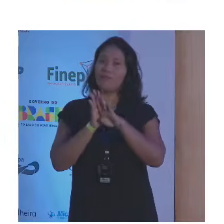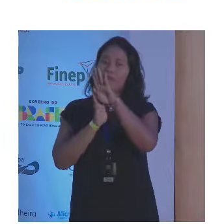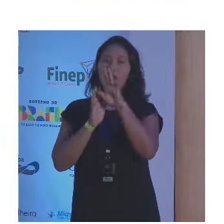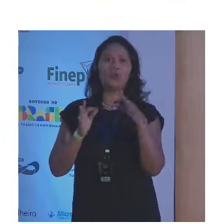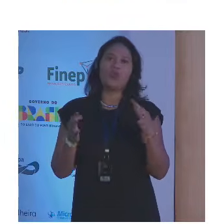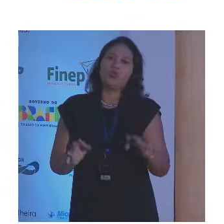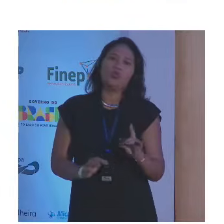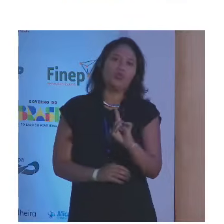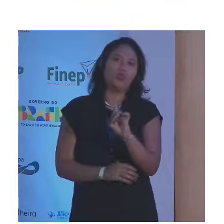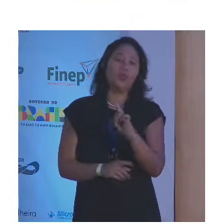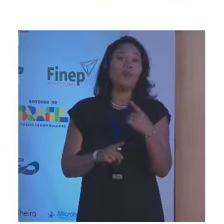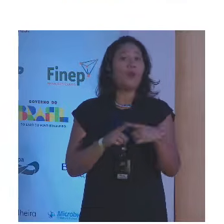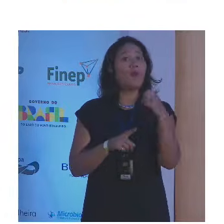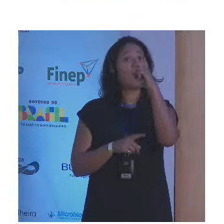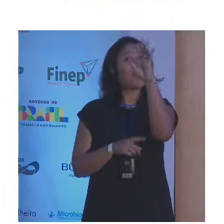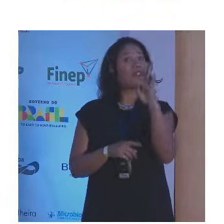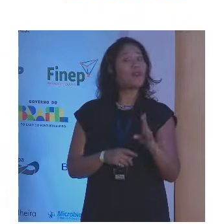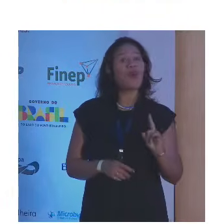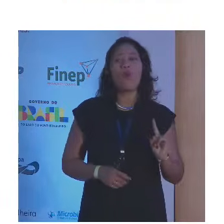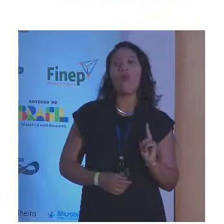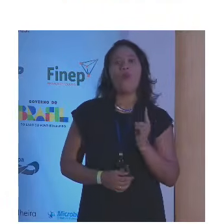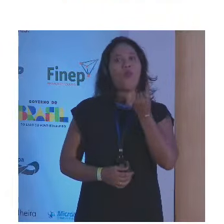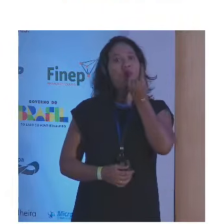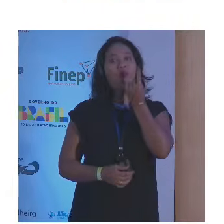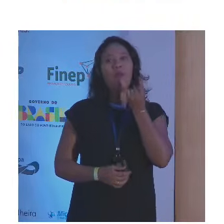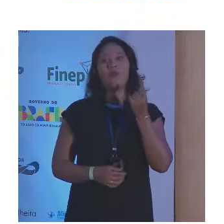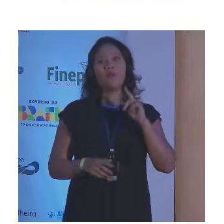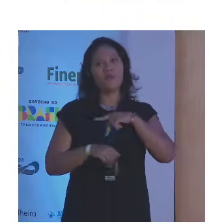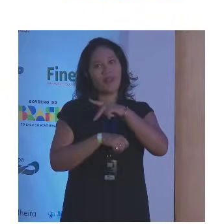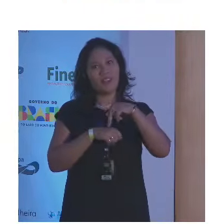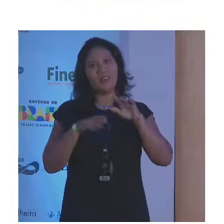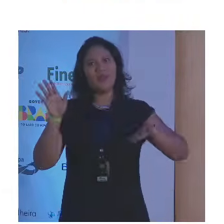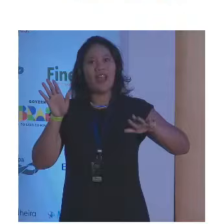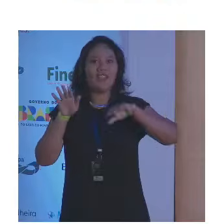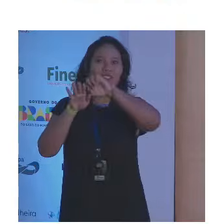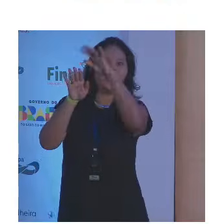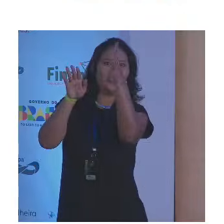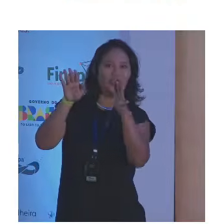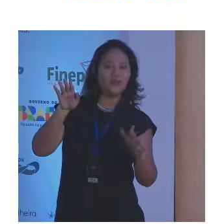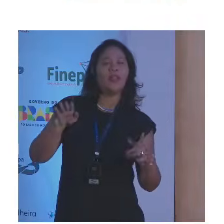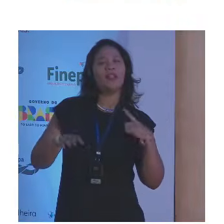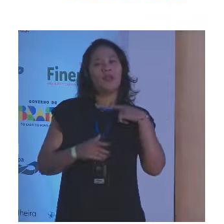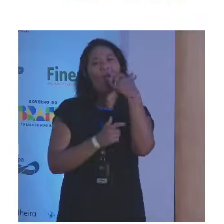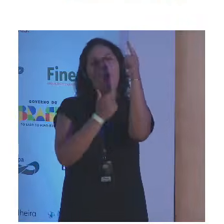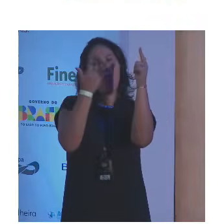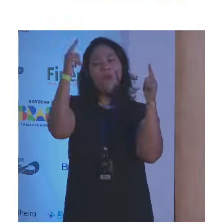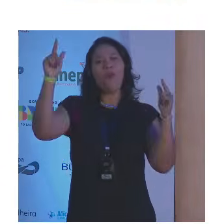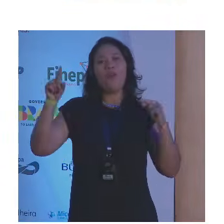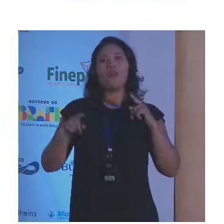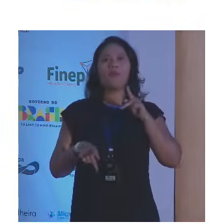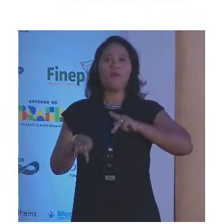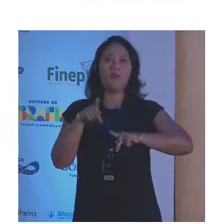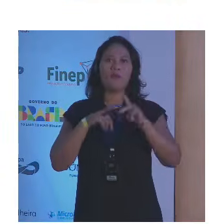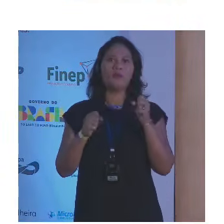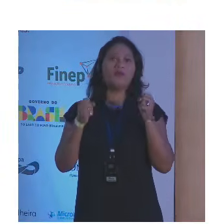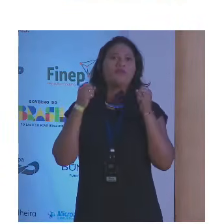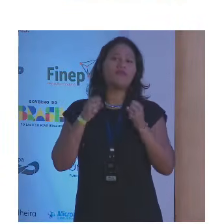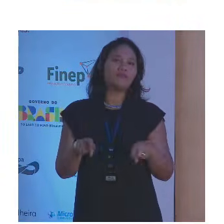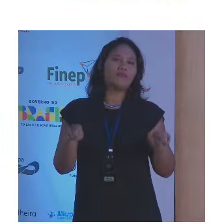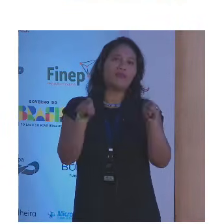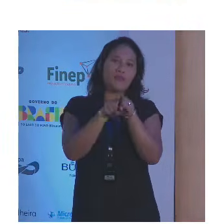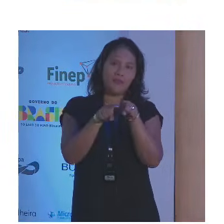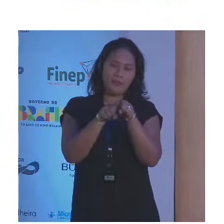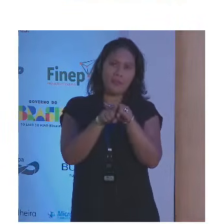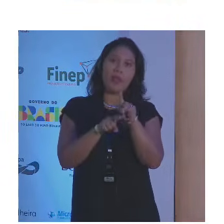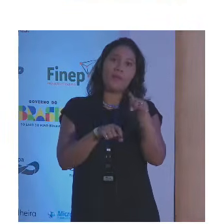not only a maritime country. You have some other things to do. The population is maybe not always interested by the currents, but since